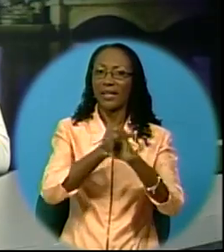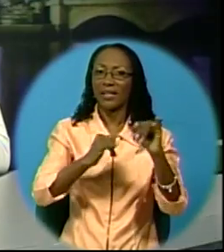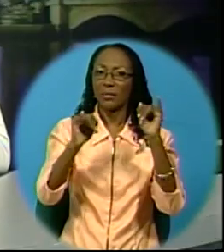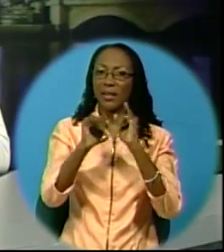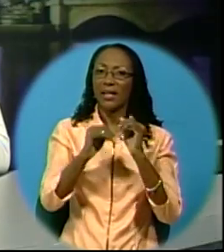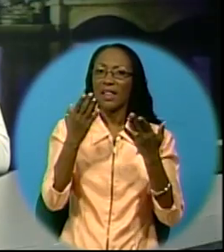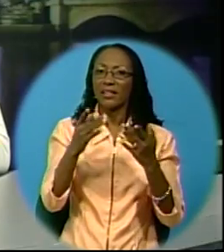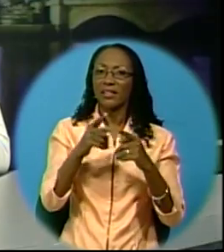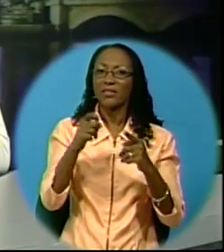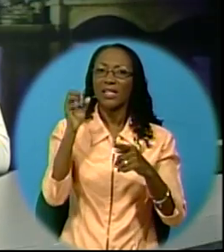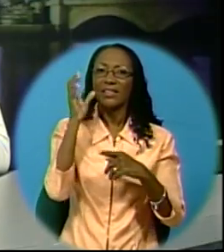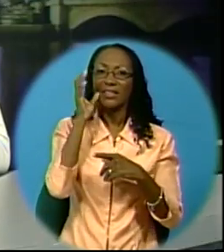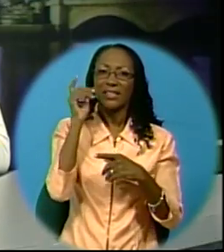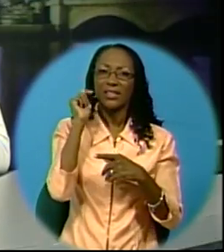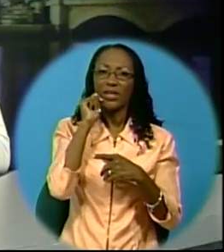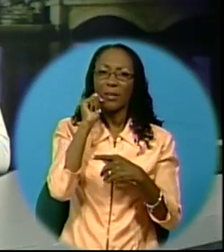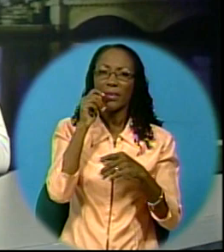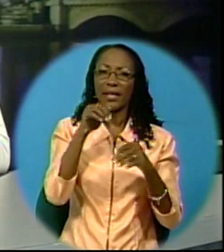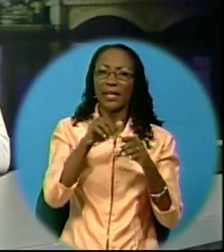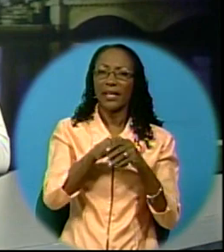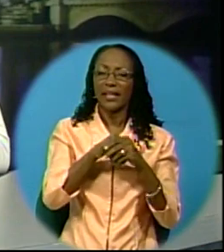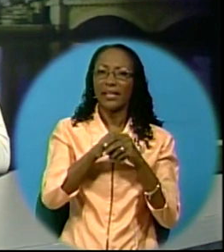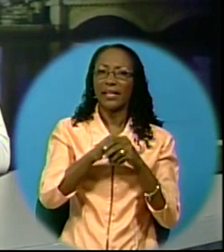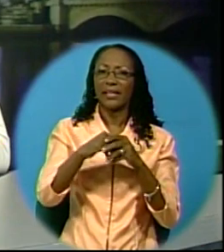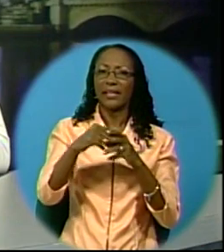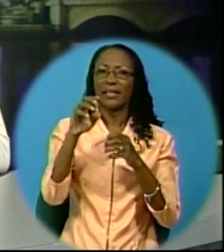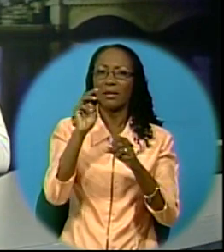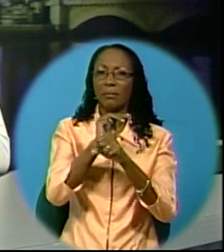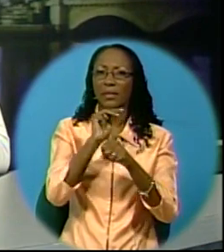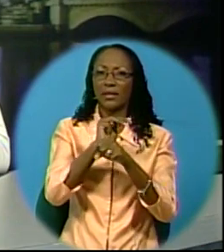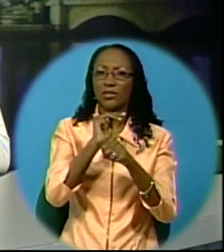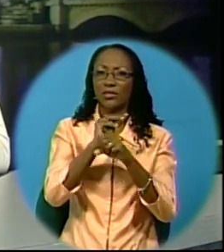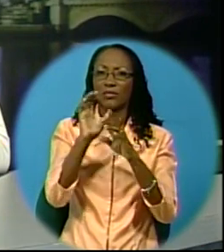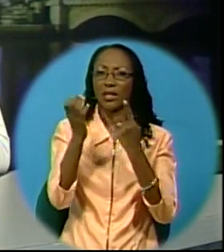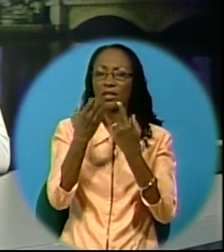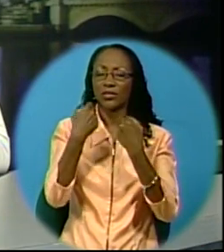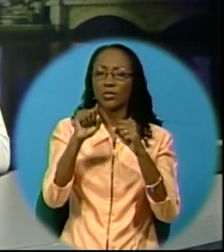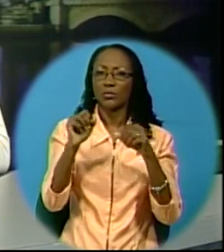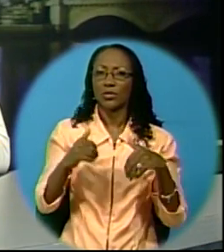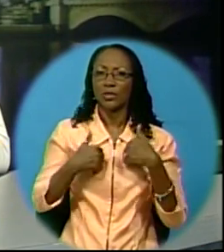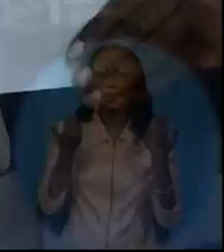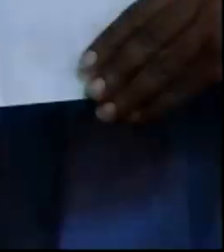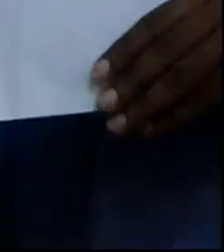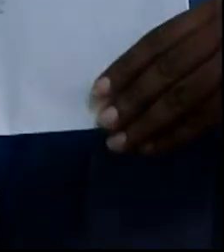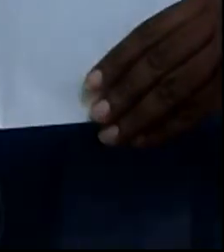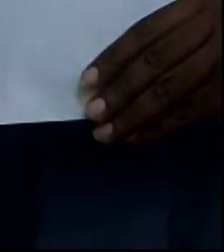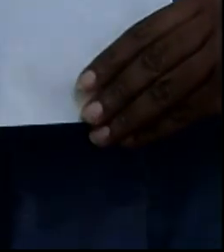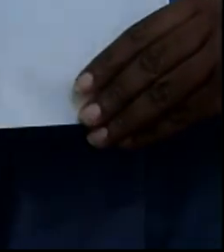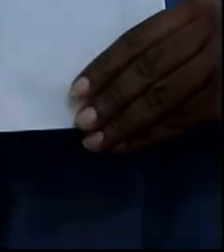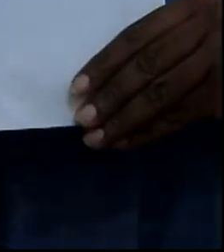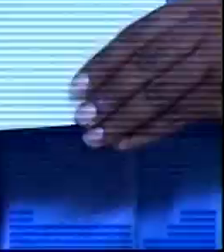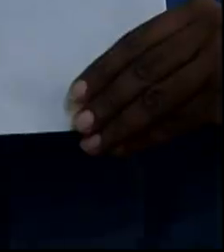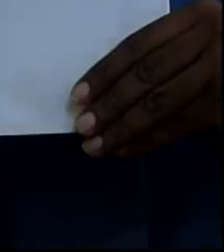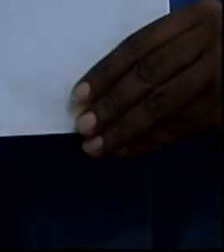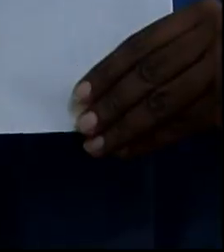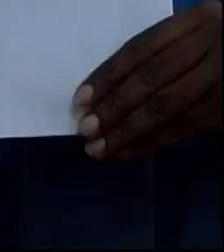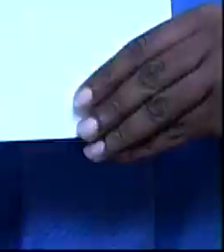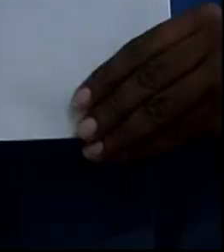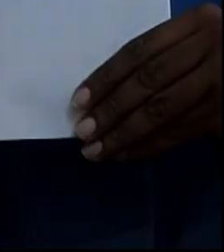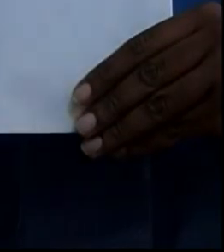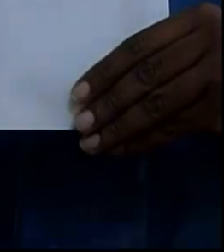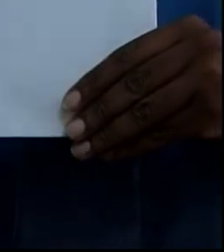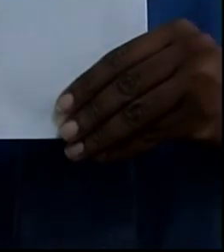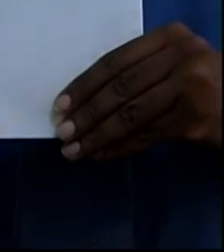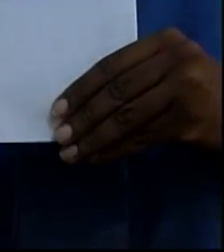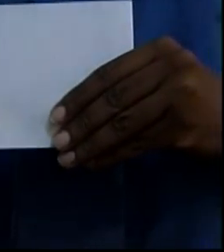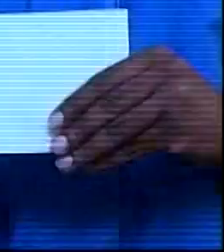Permanent Secretary in the Ministry of Culture, Sports and Youth. She was speaking to the media shortly before accepting a check from the Insurance